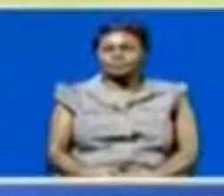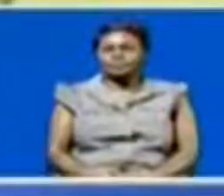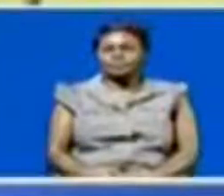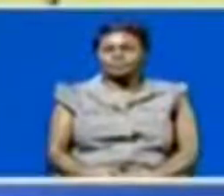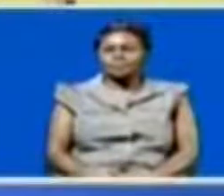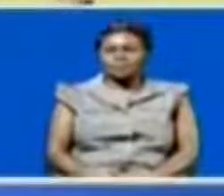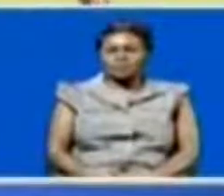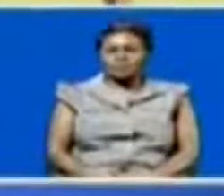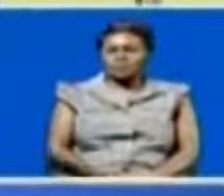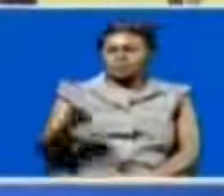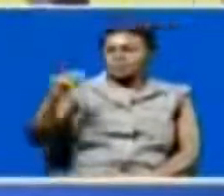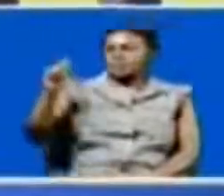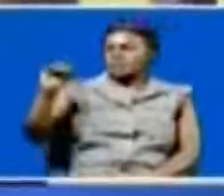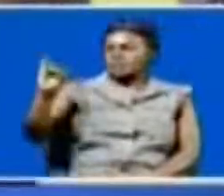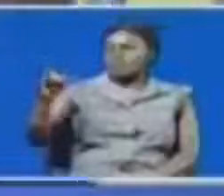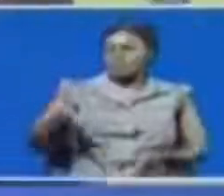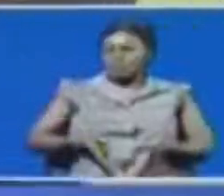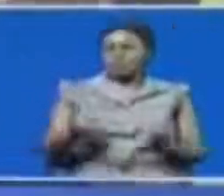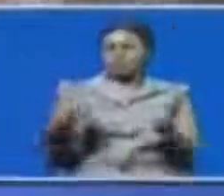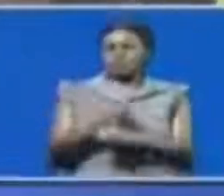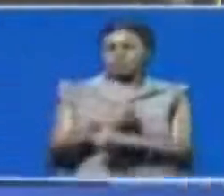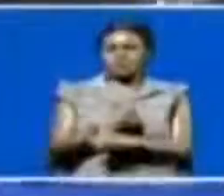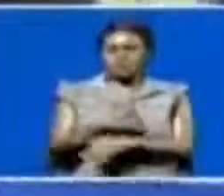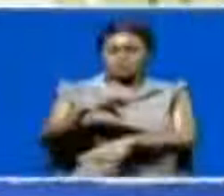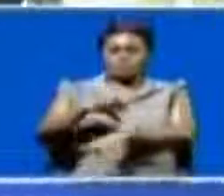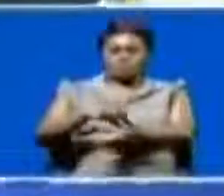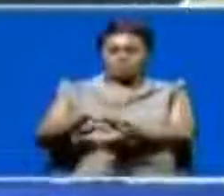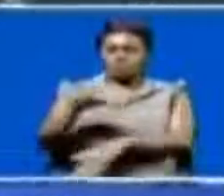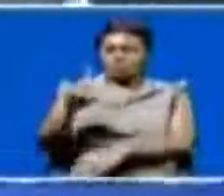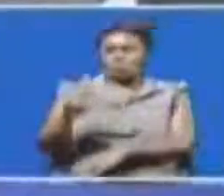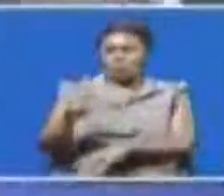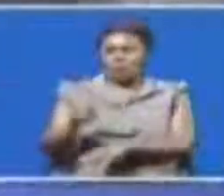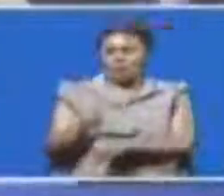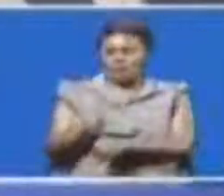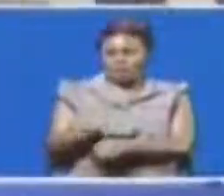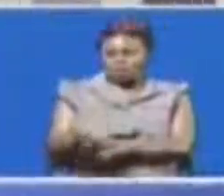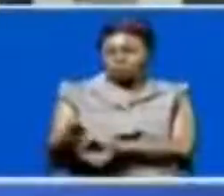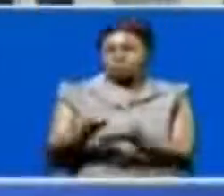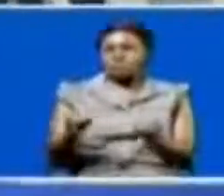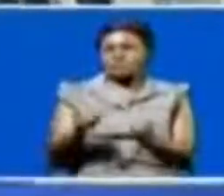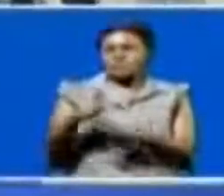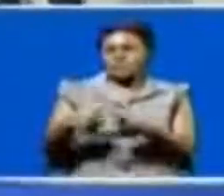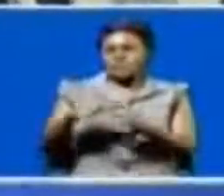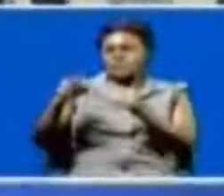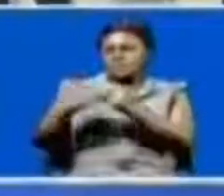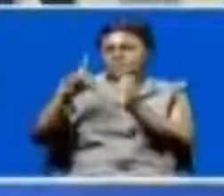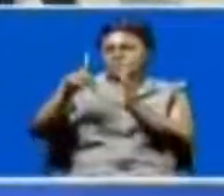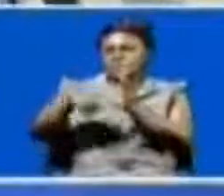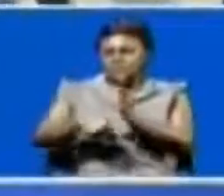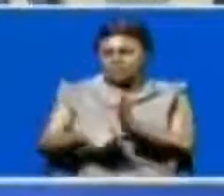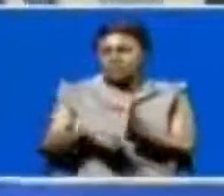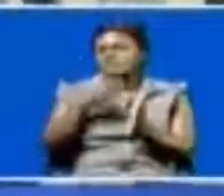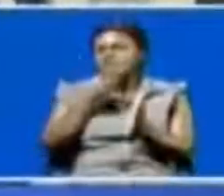Faith Njabit was born different. One of the bones in her right leg did not develop. 8 years later, she comes with her